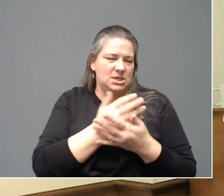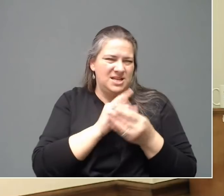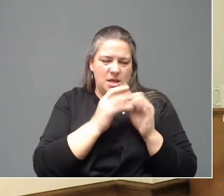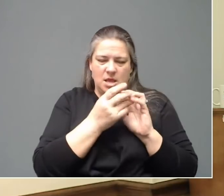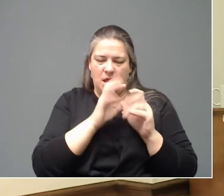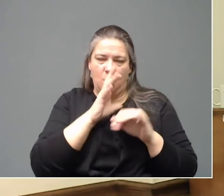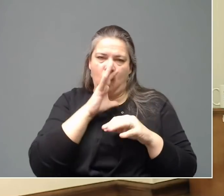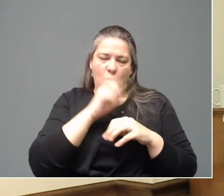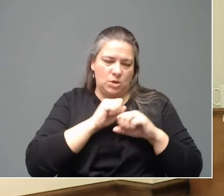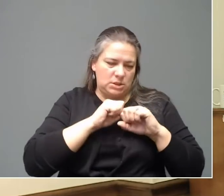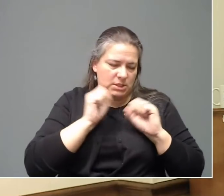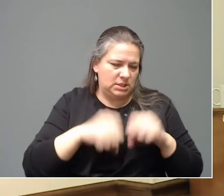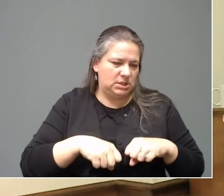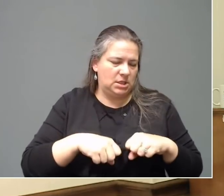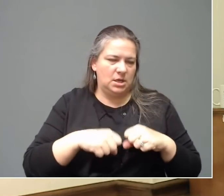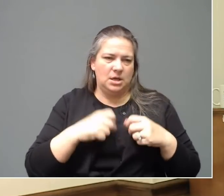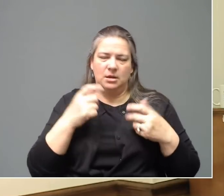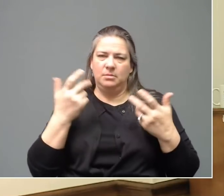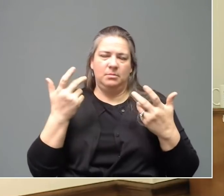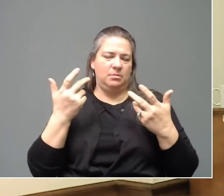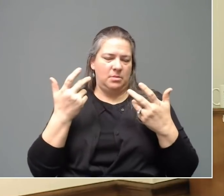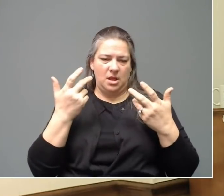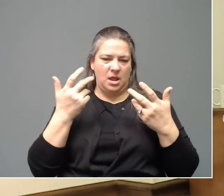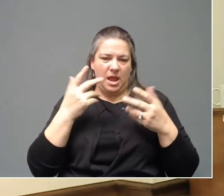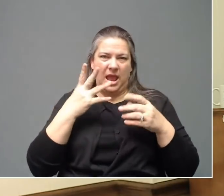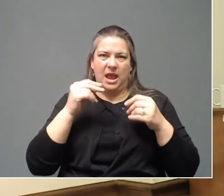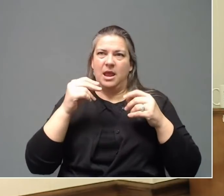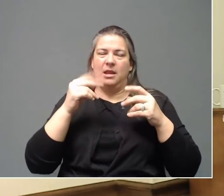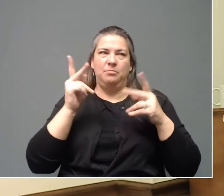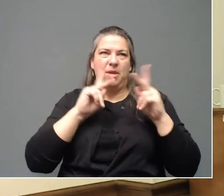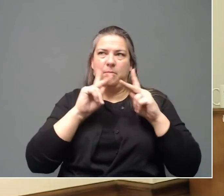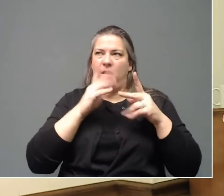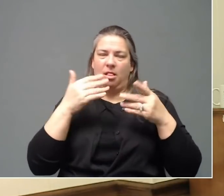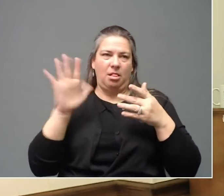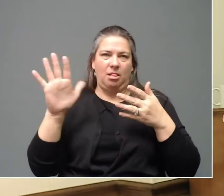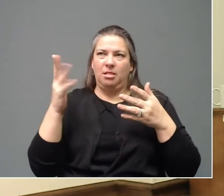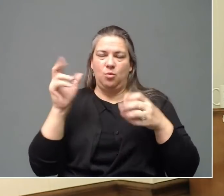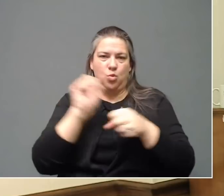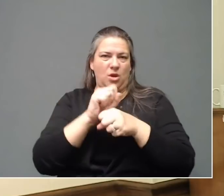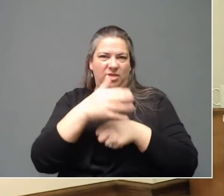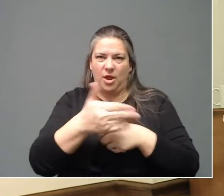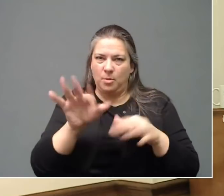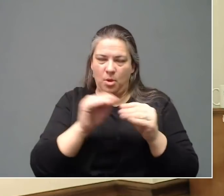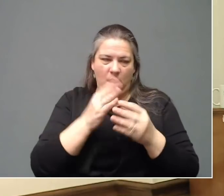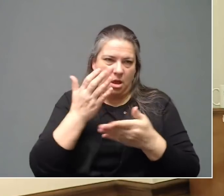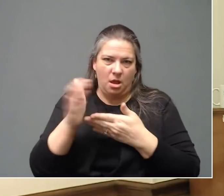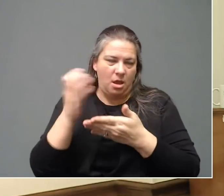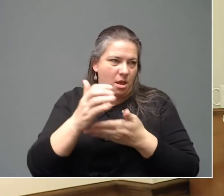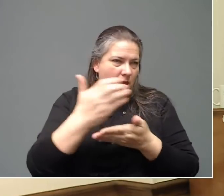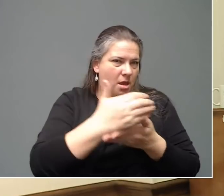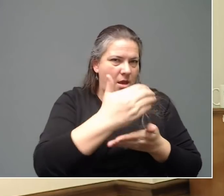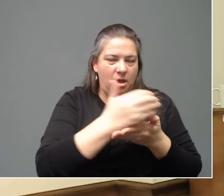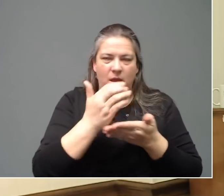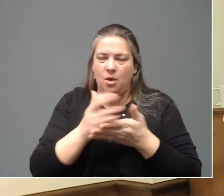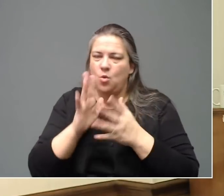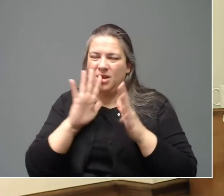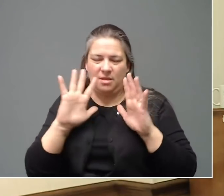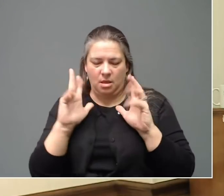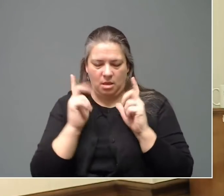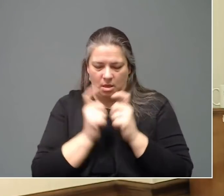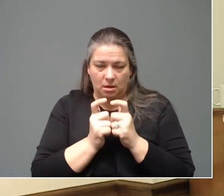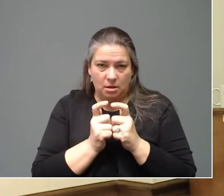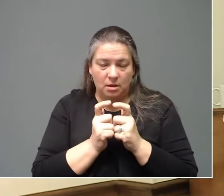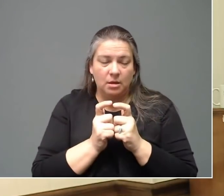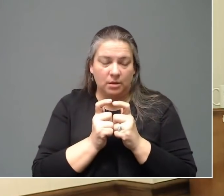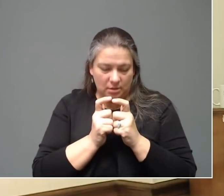that dates back literally to the 1970s. Coupled with between the budget cuts and the arcane system, we have